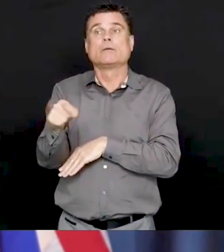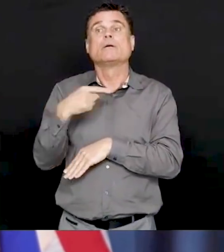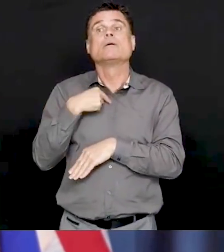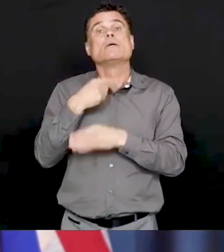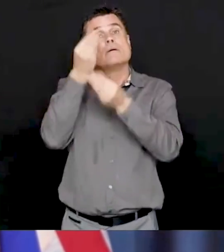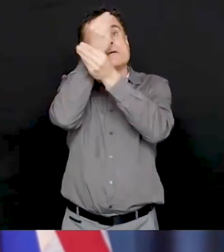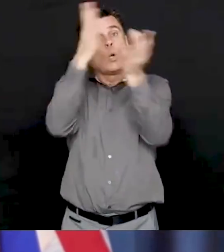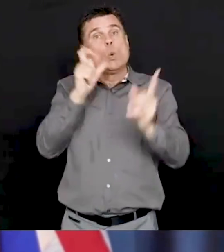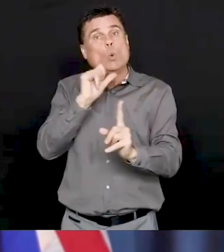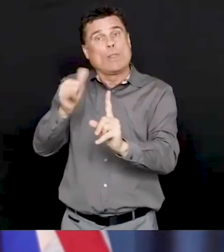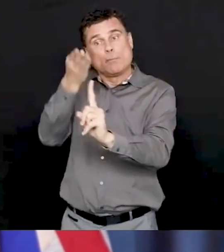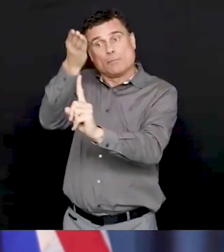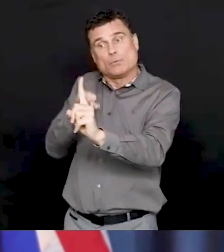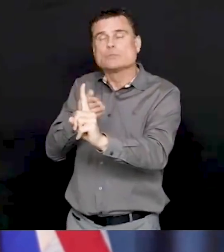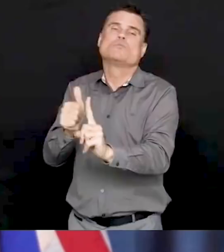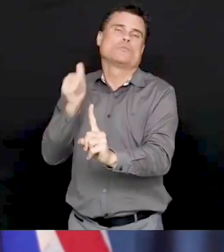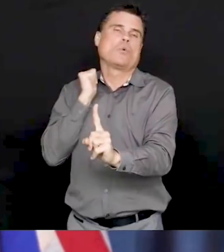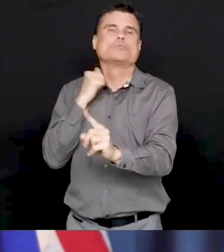person.